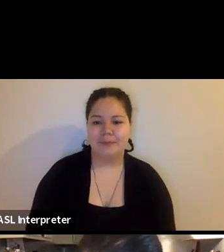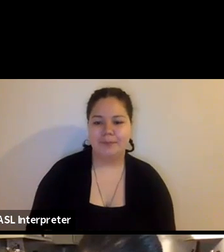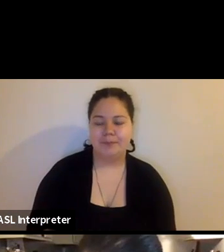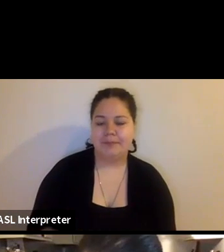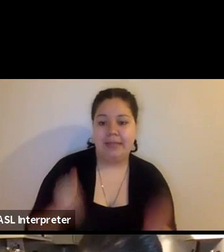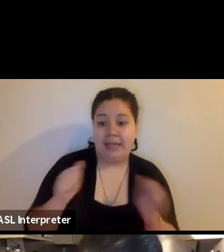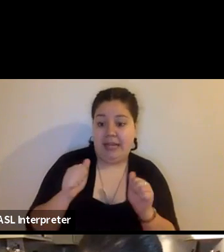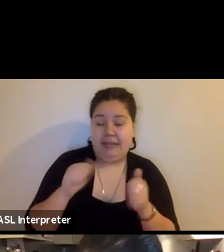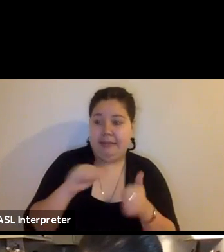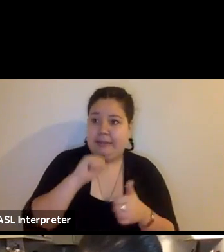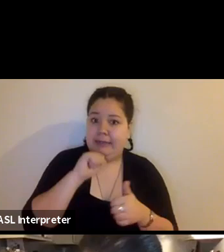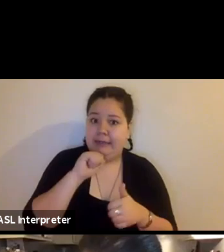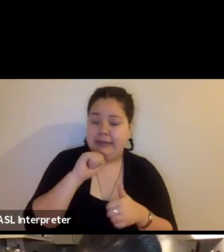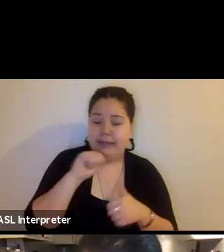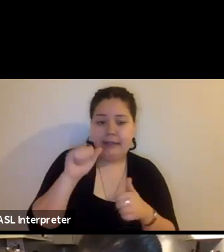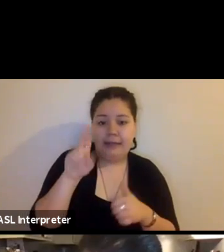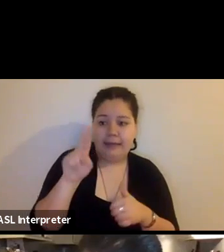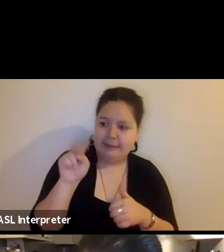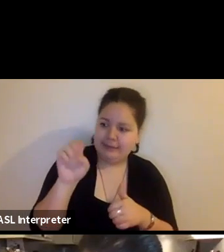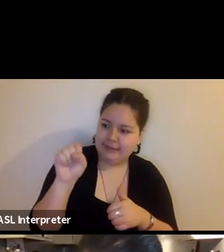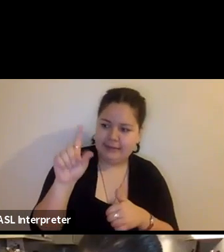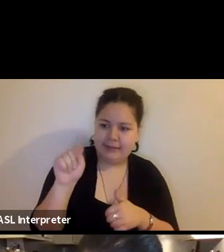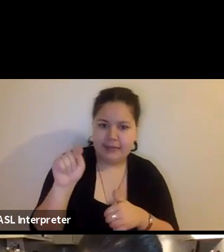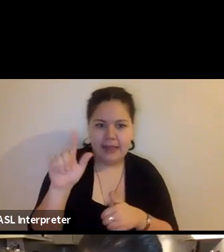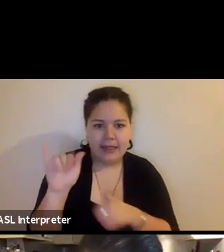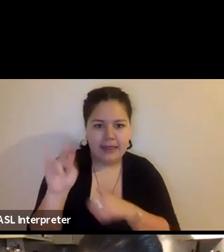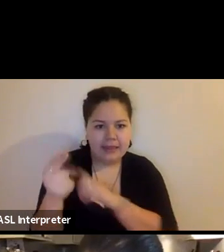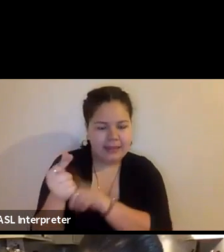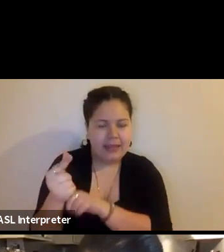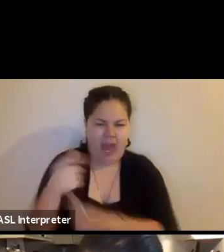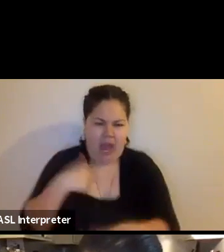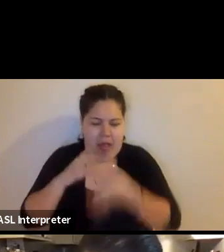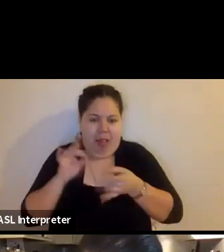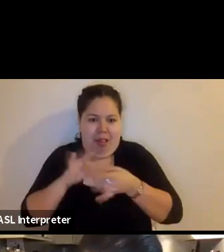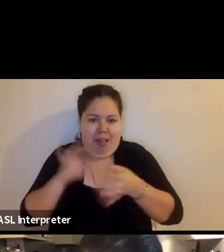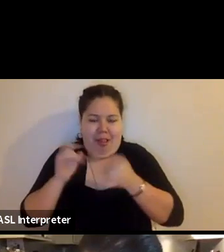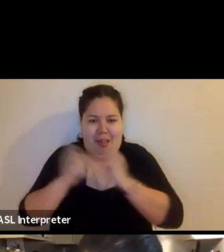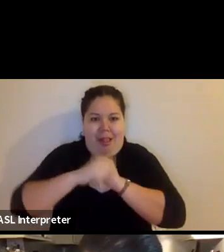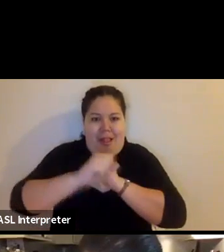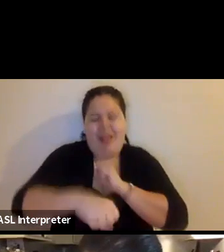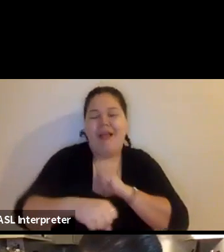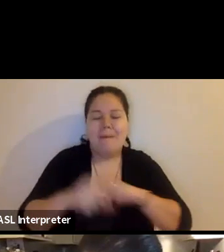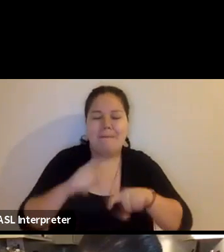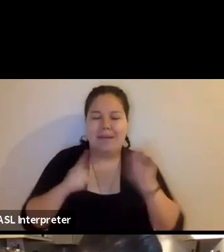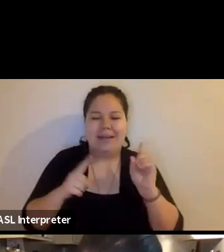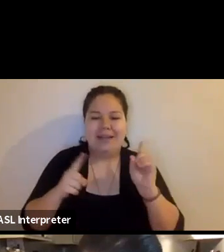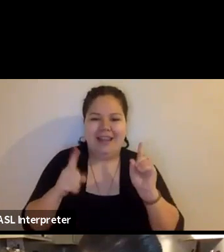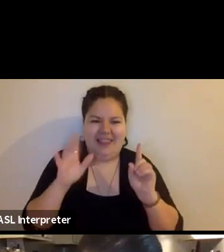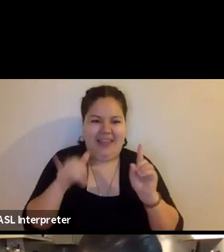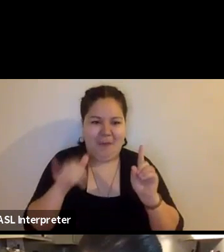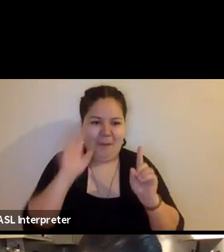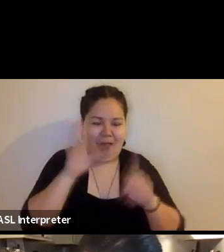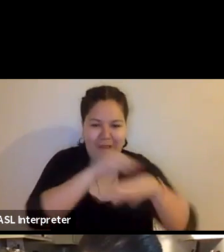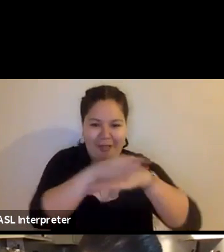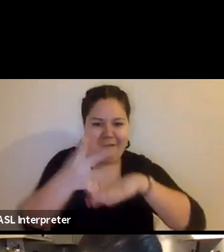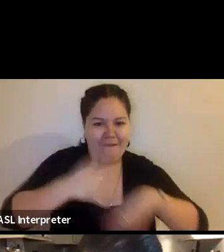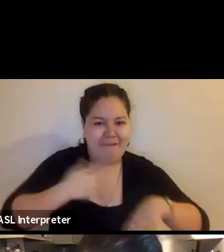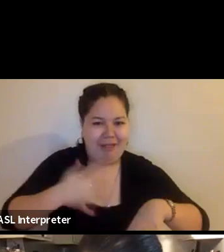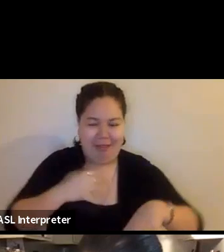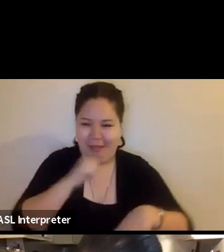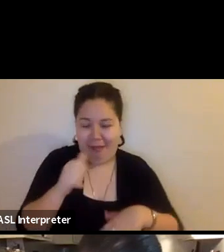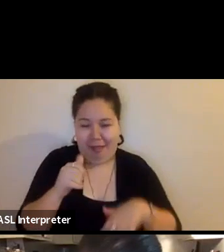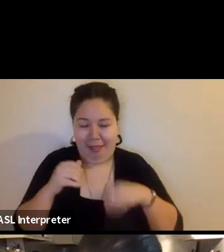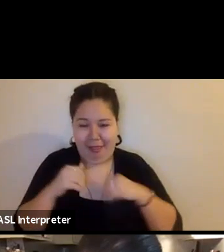long time, which can be unsettling for anyone. So I will stop. And I think I can address that